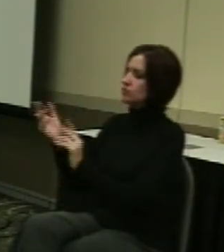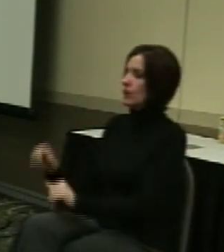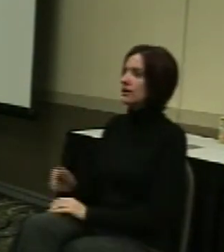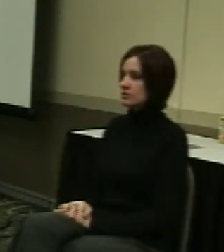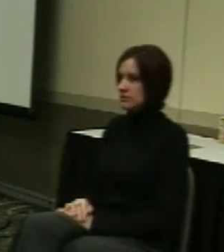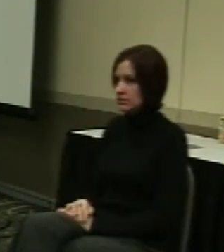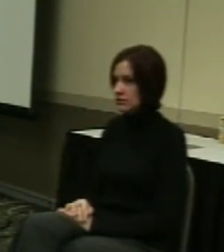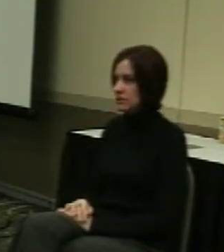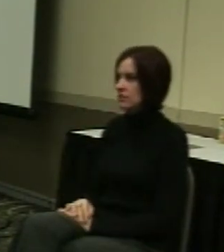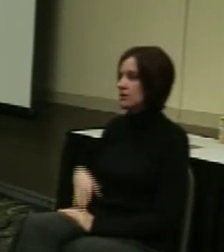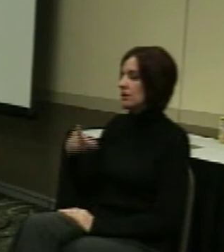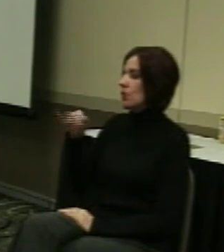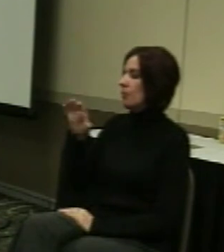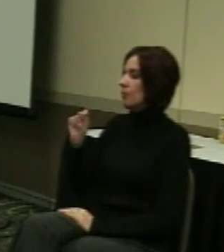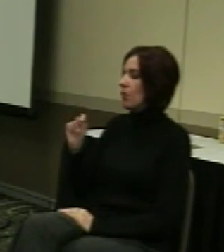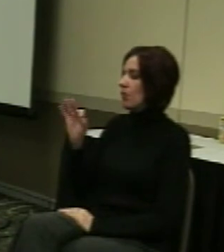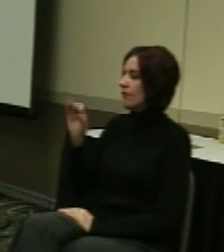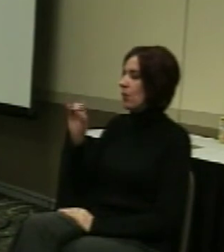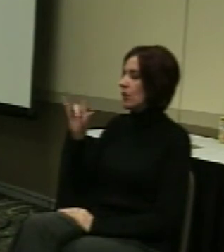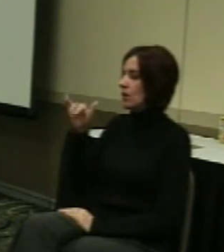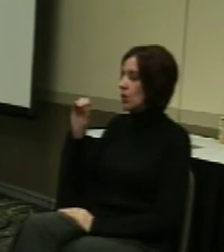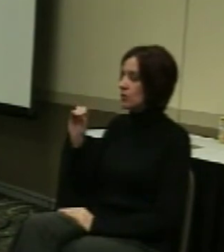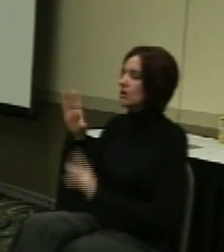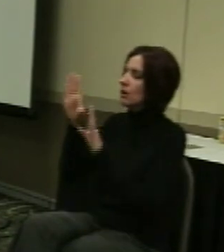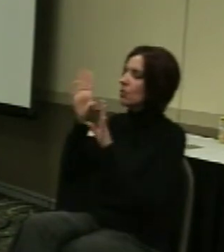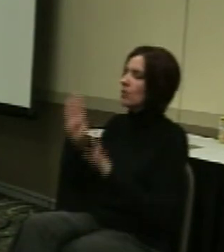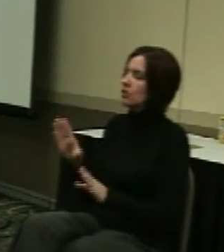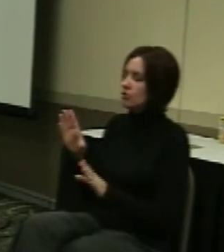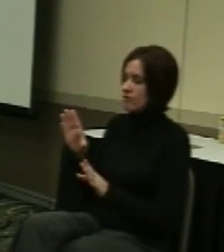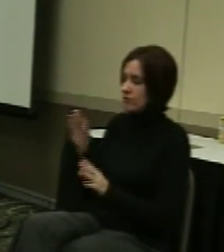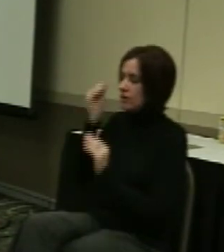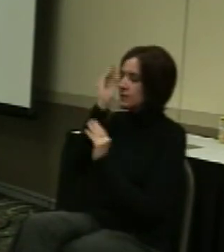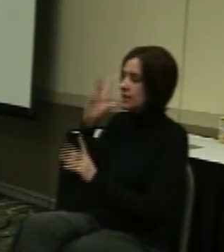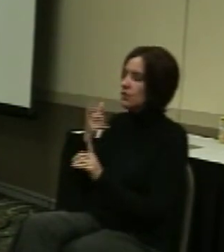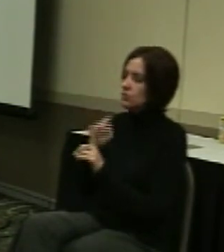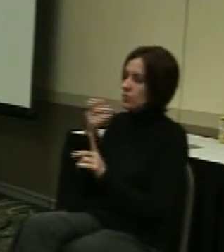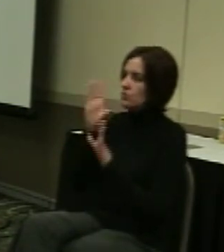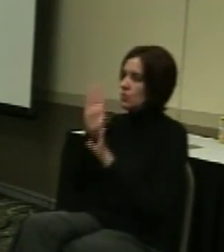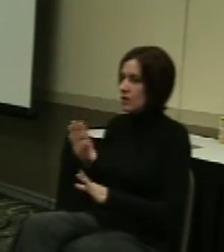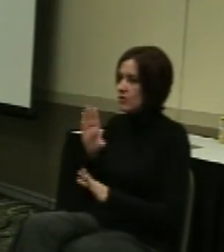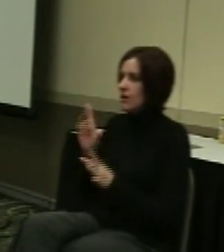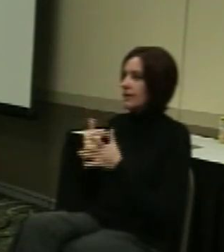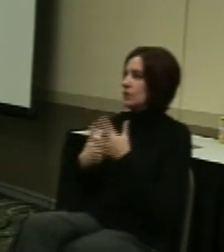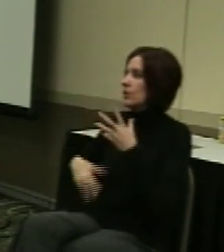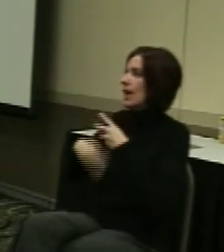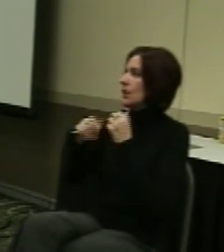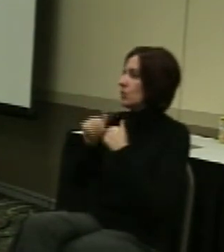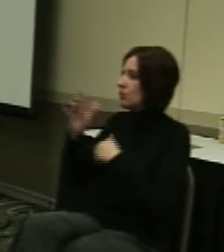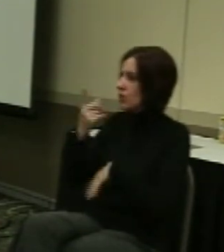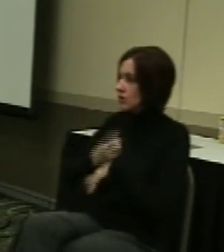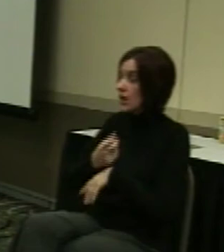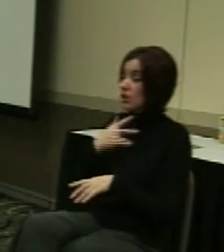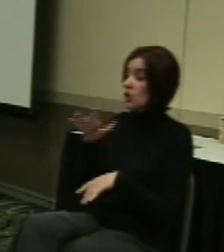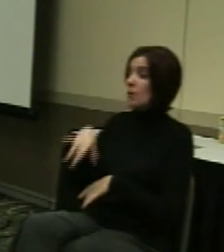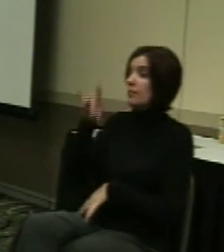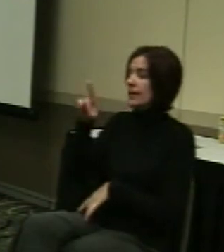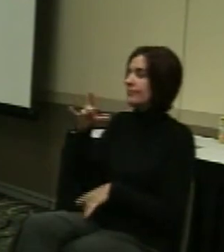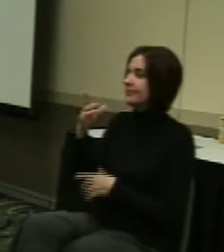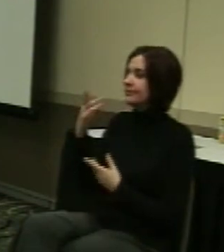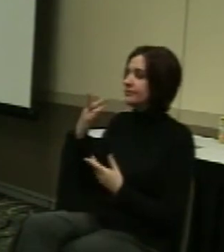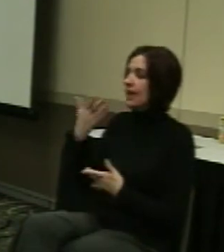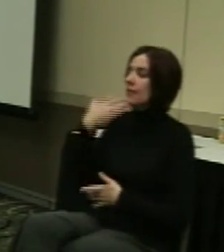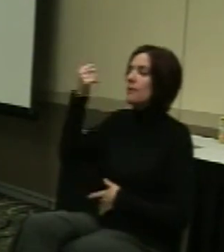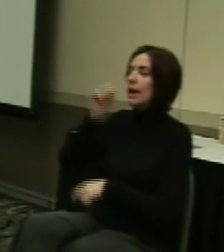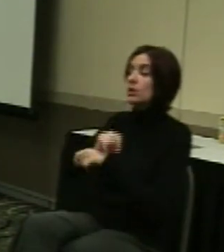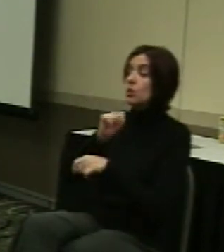Portfolios are a wonderful data source, and you could do them very easily and put them into your day. Pick the best work of a week and put